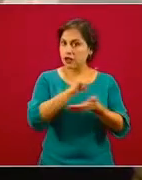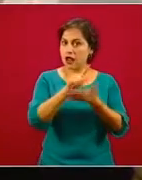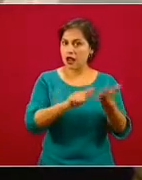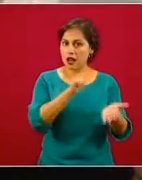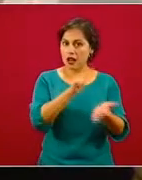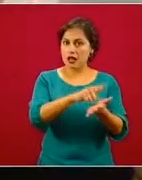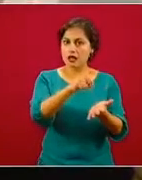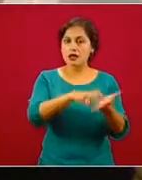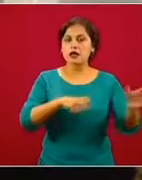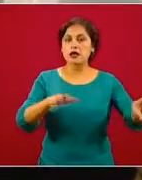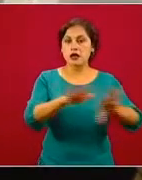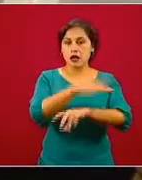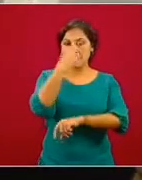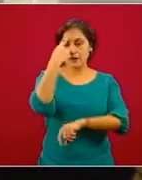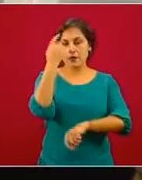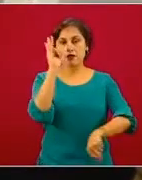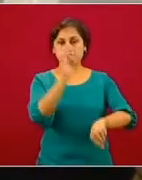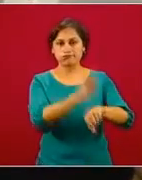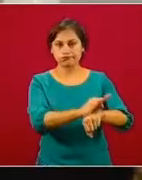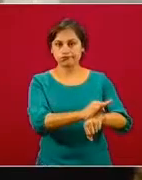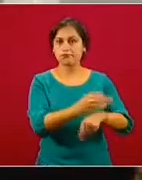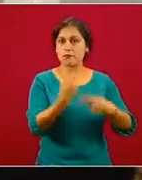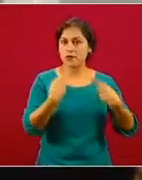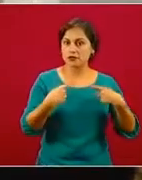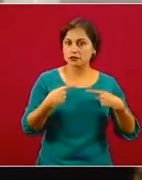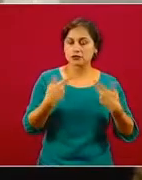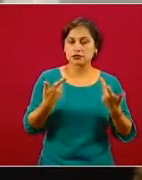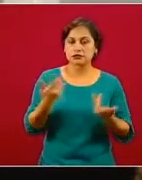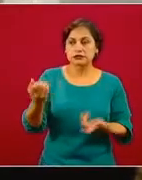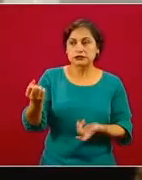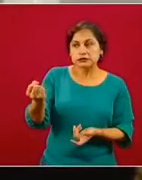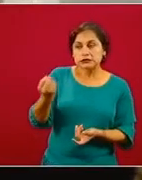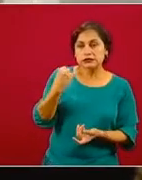they cannot make decisions for them. So what would happen there?